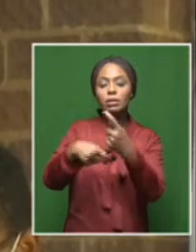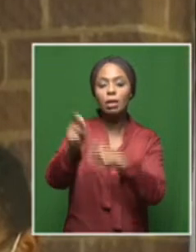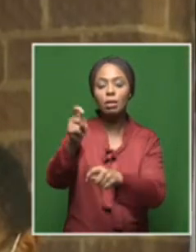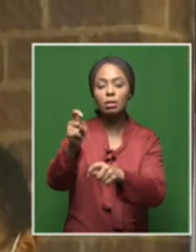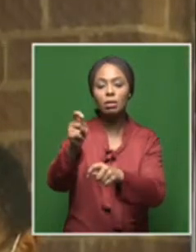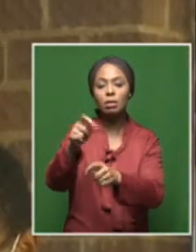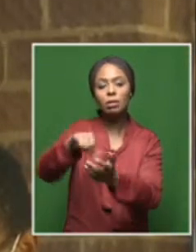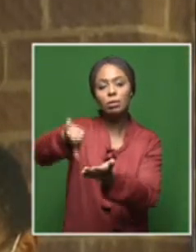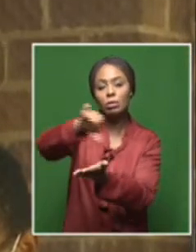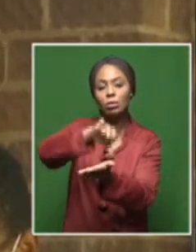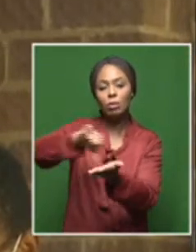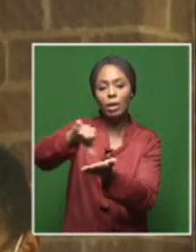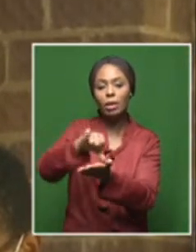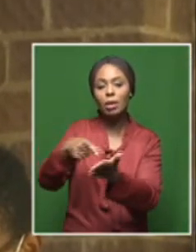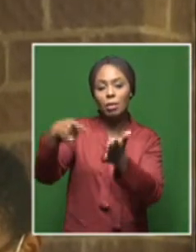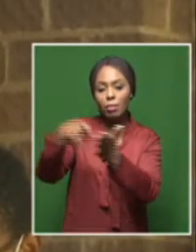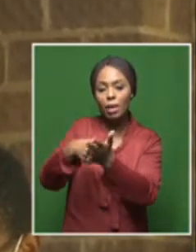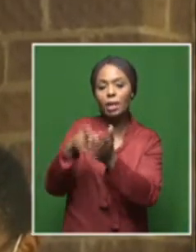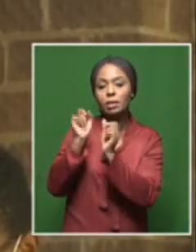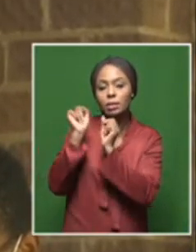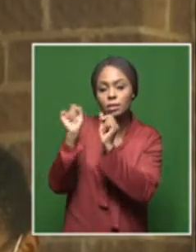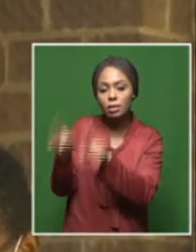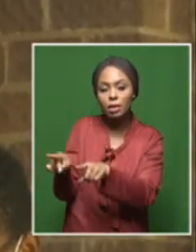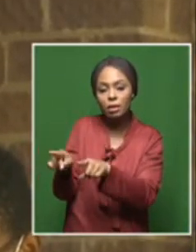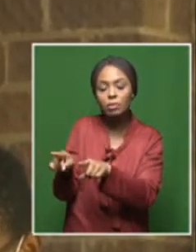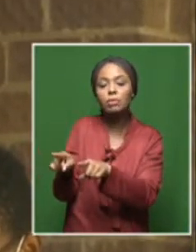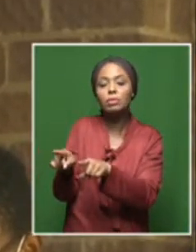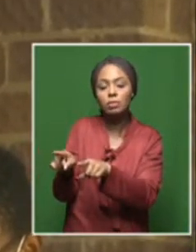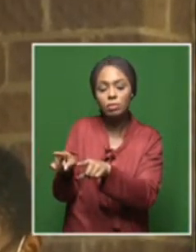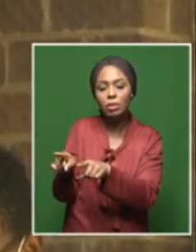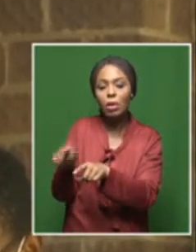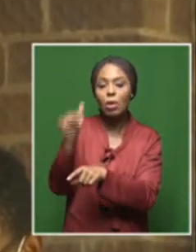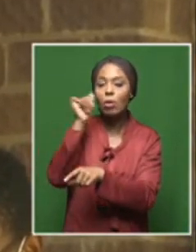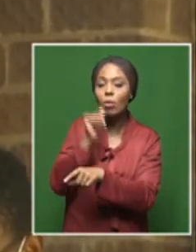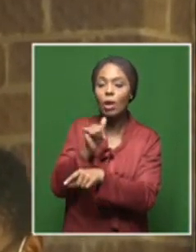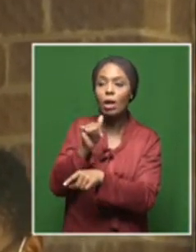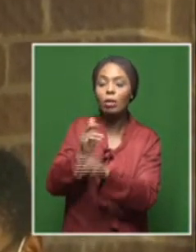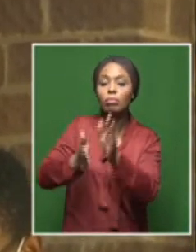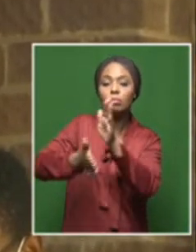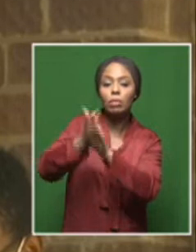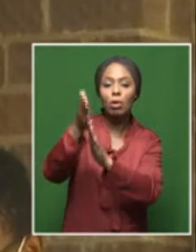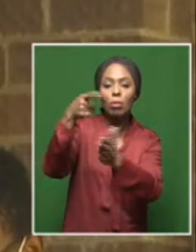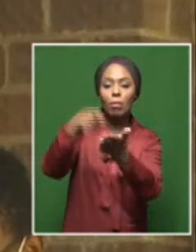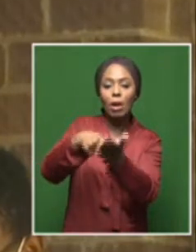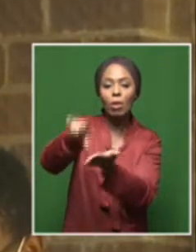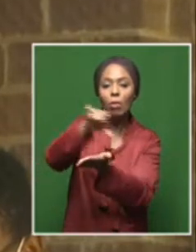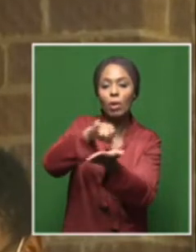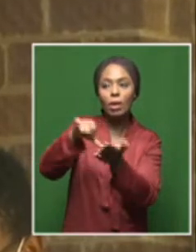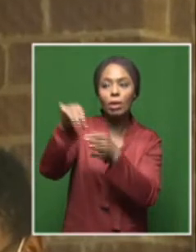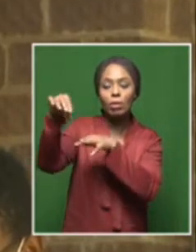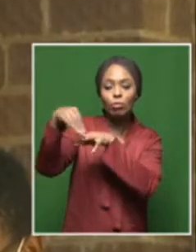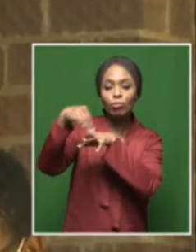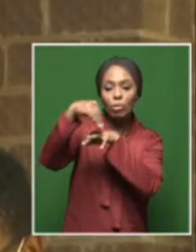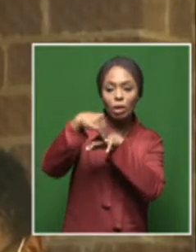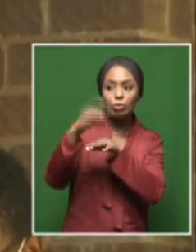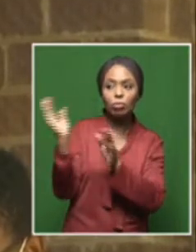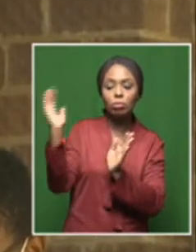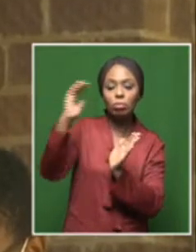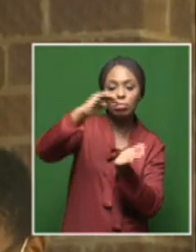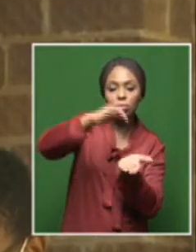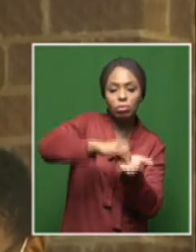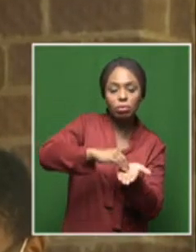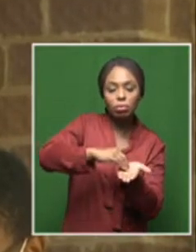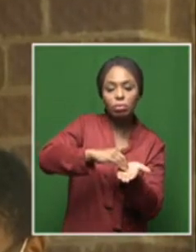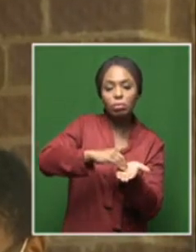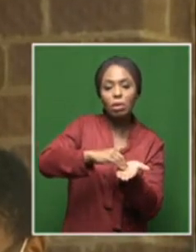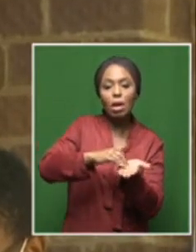yourselves." But while they were on their way to buy the oil, the bridegroom arrived. The virgins who